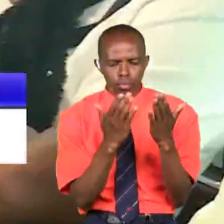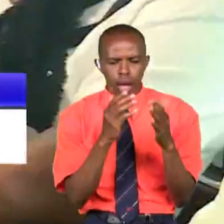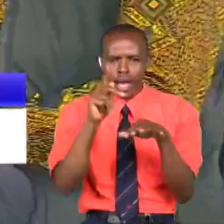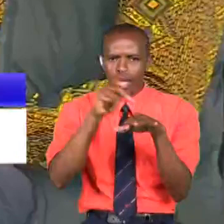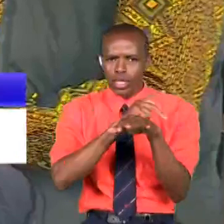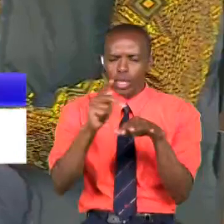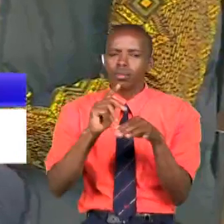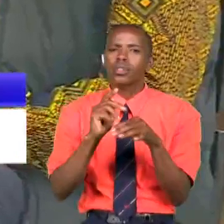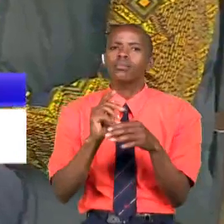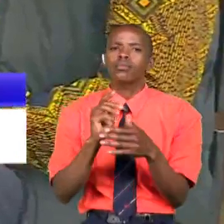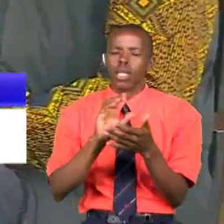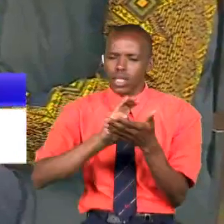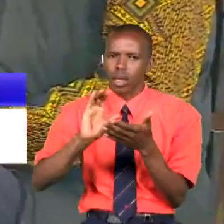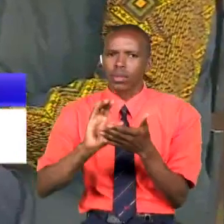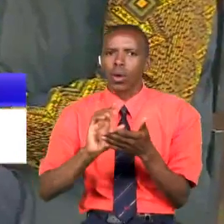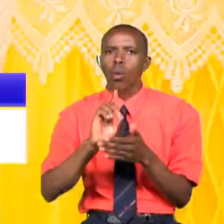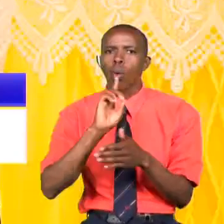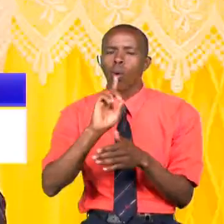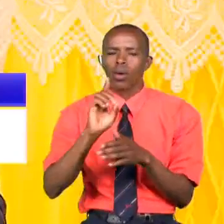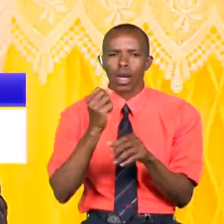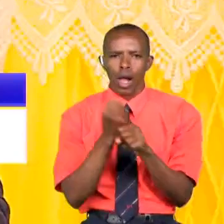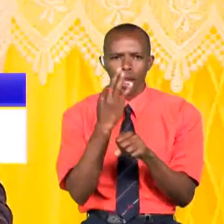chapter 113, verse 7 to 8.